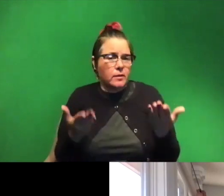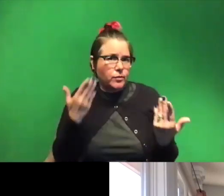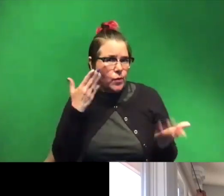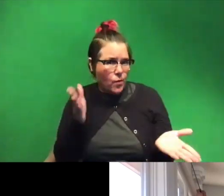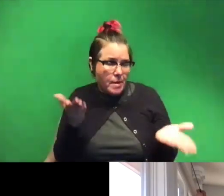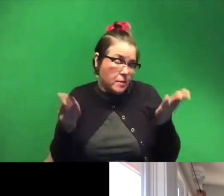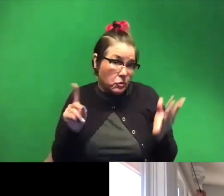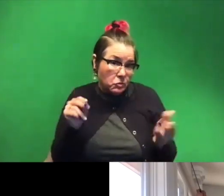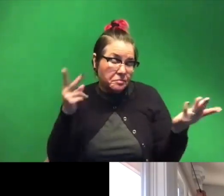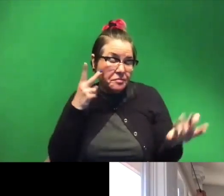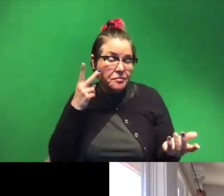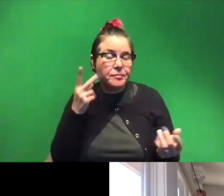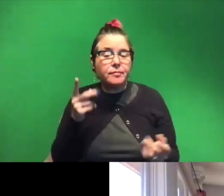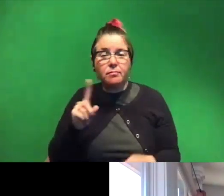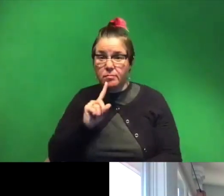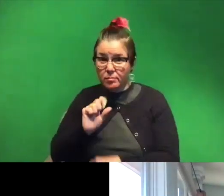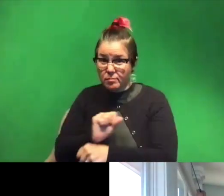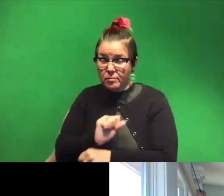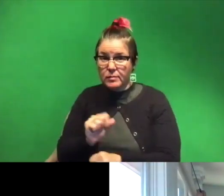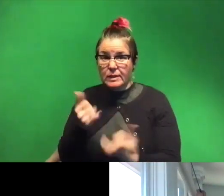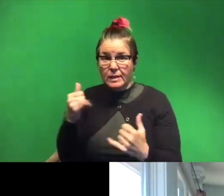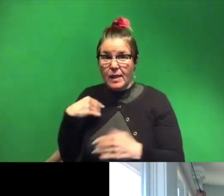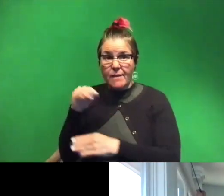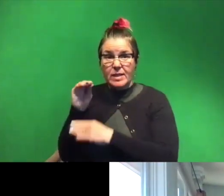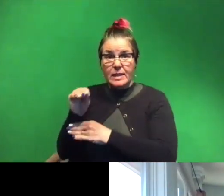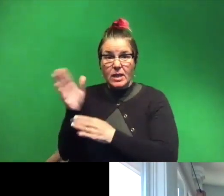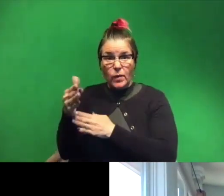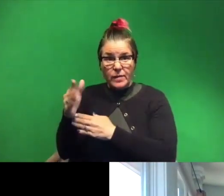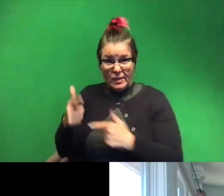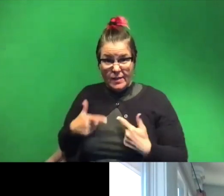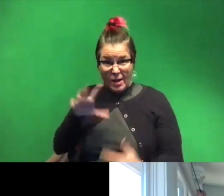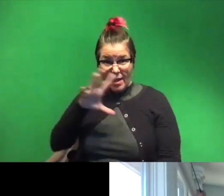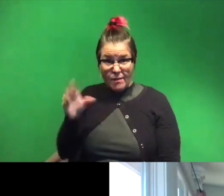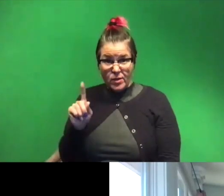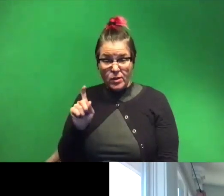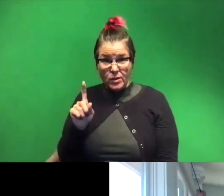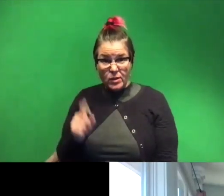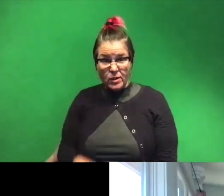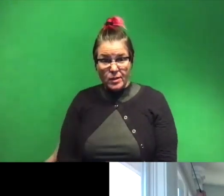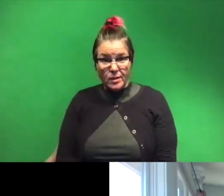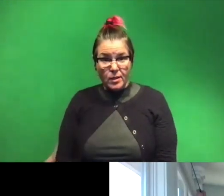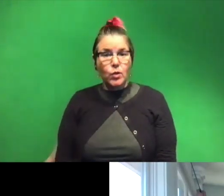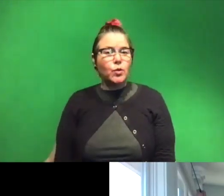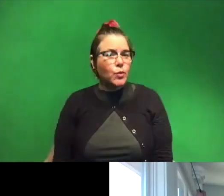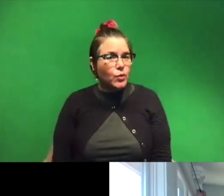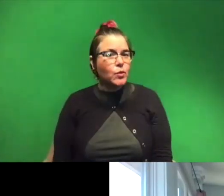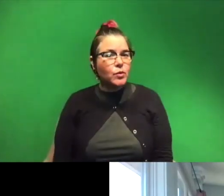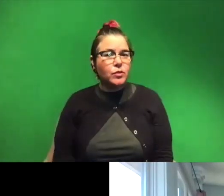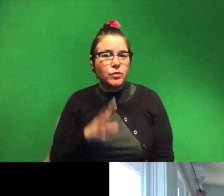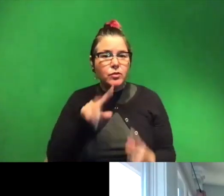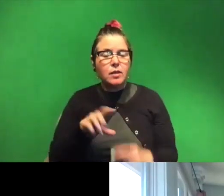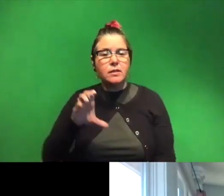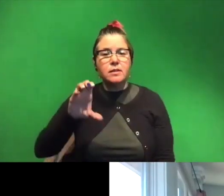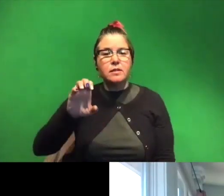may not know. Is it true that there's still a dinosaur fish in Africa? Oh, I bet you're talking about the